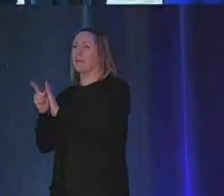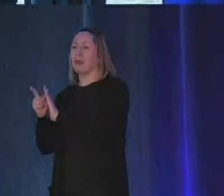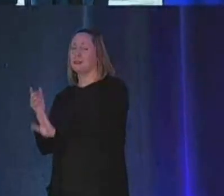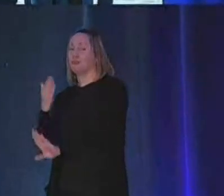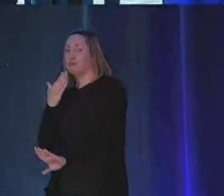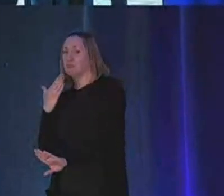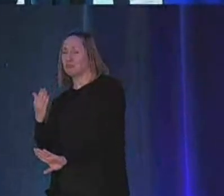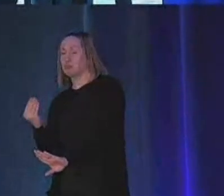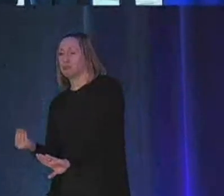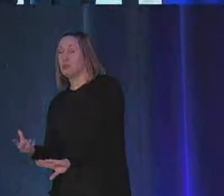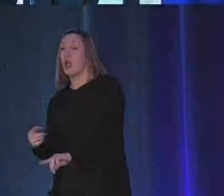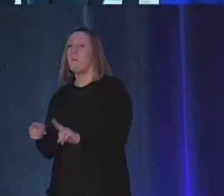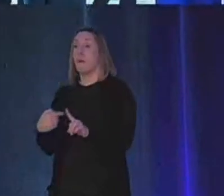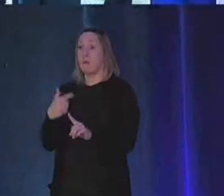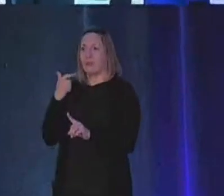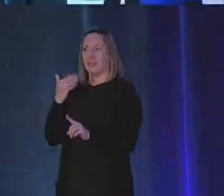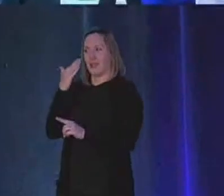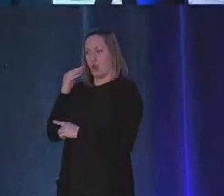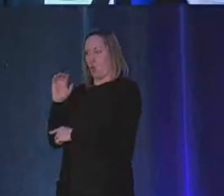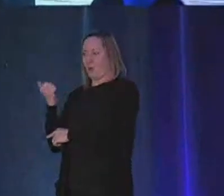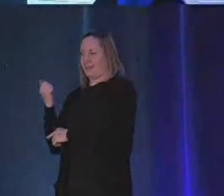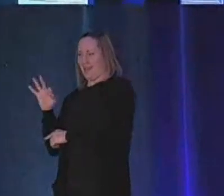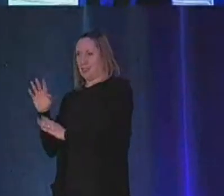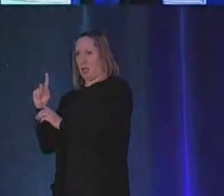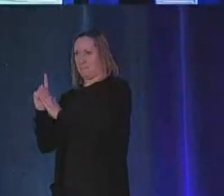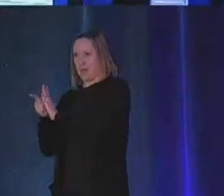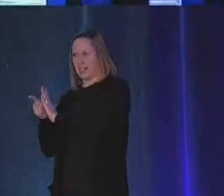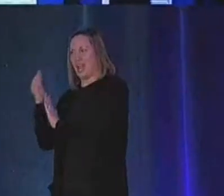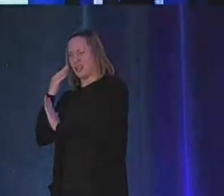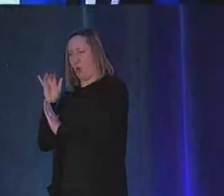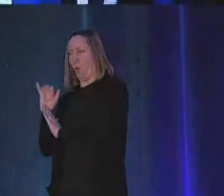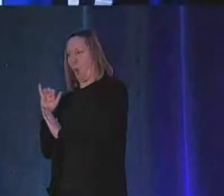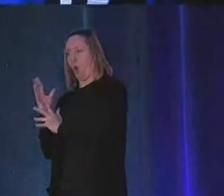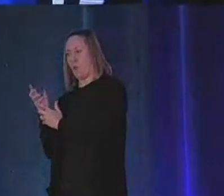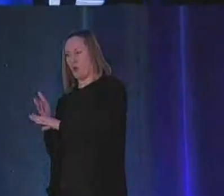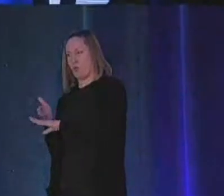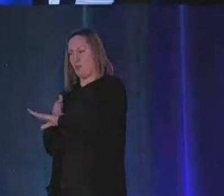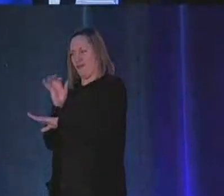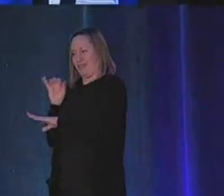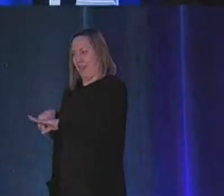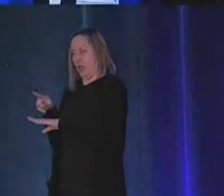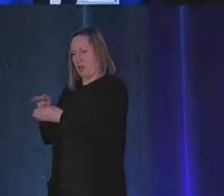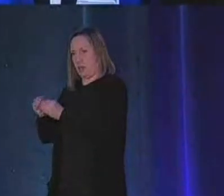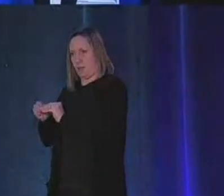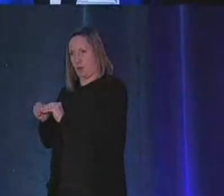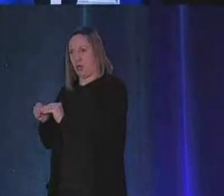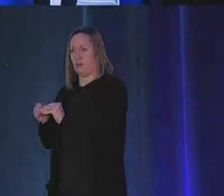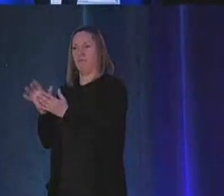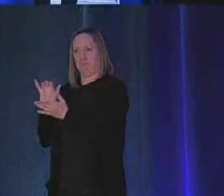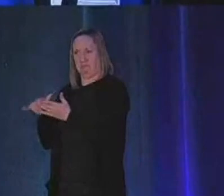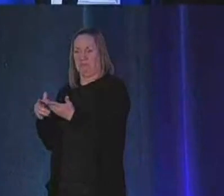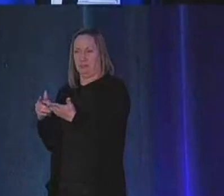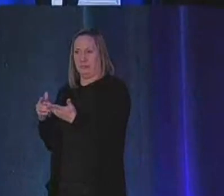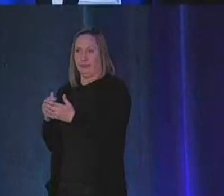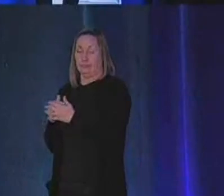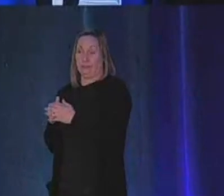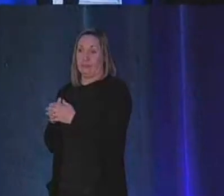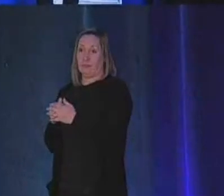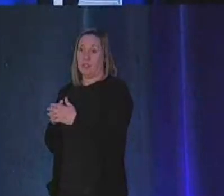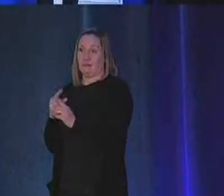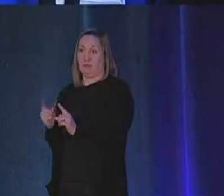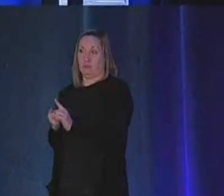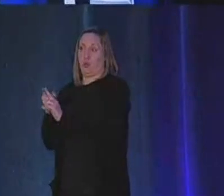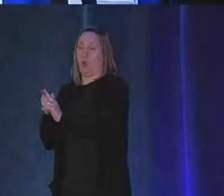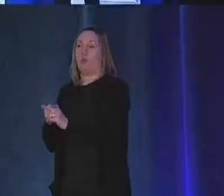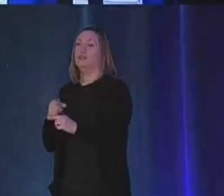But the fact that I know that's 19 minutes, I'm gonna go in and be like, okay, can I break 19, all right? So